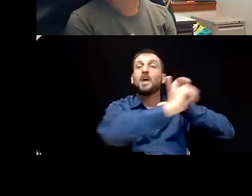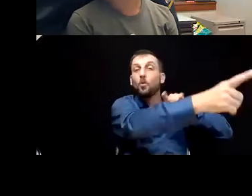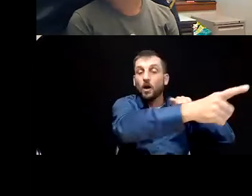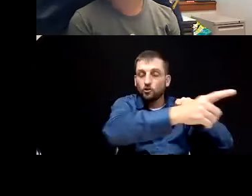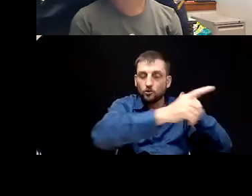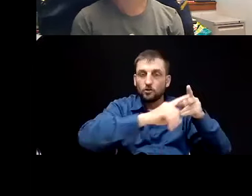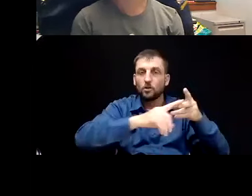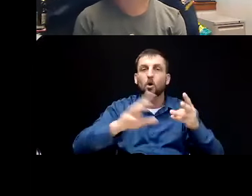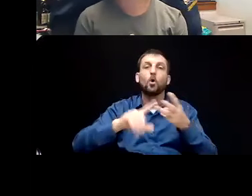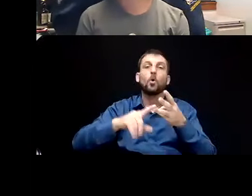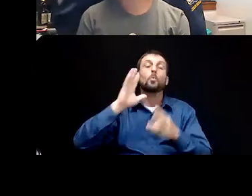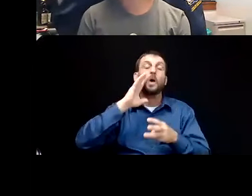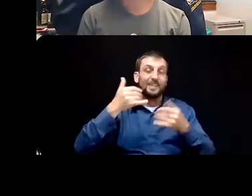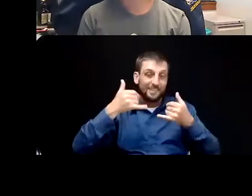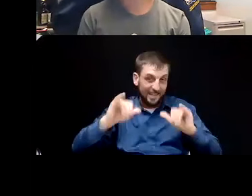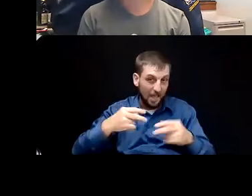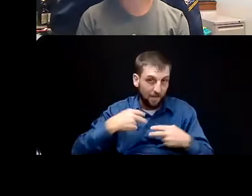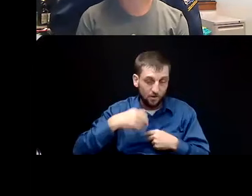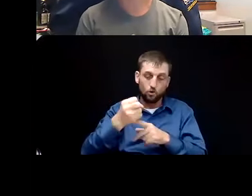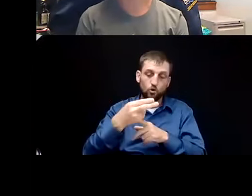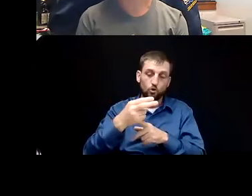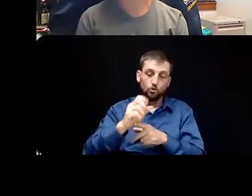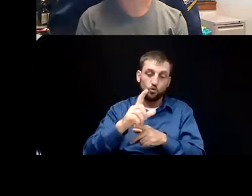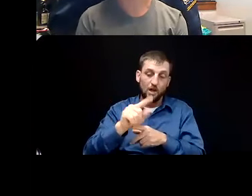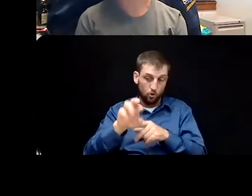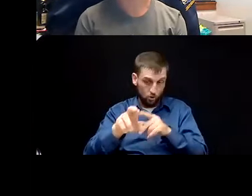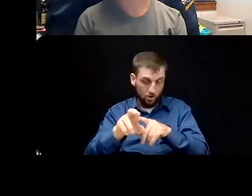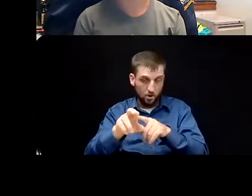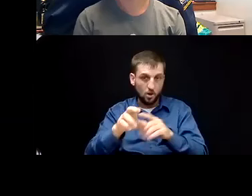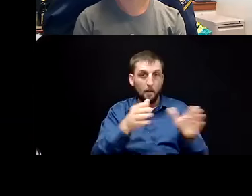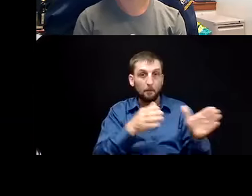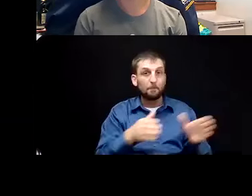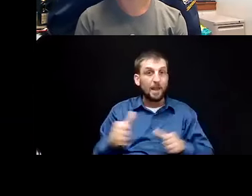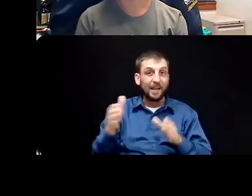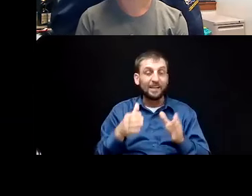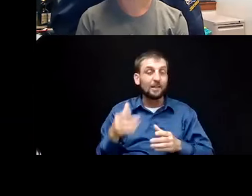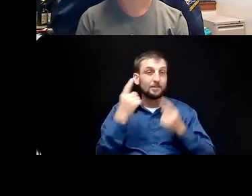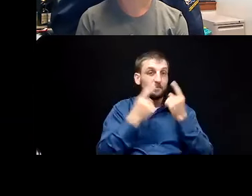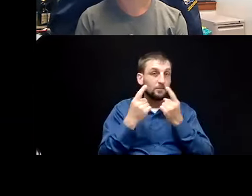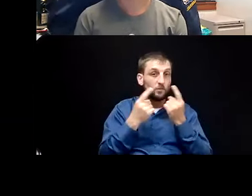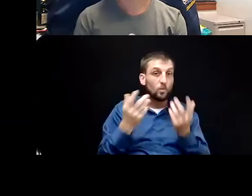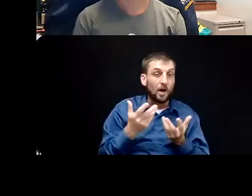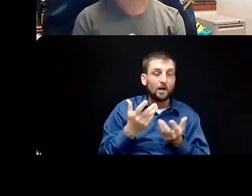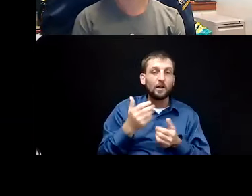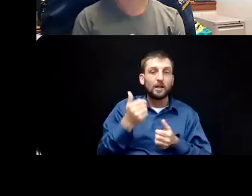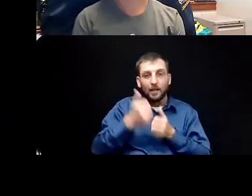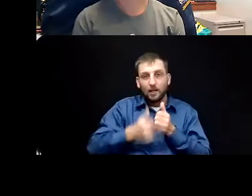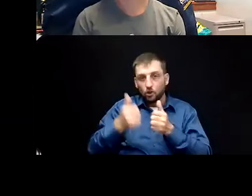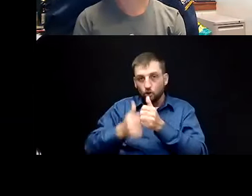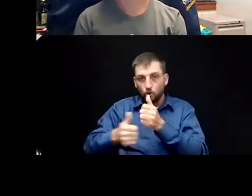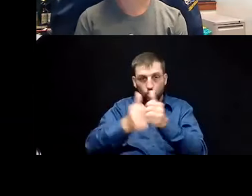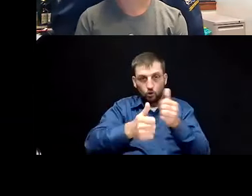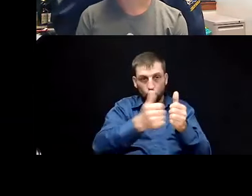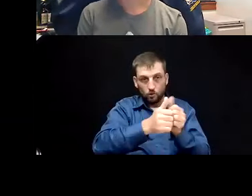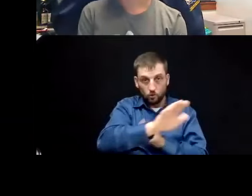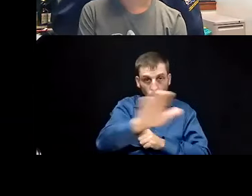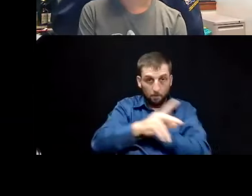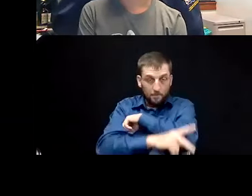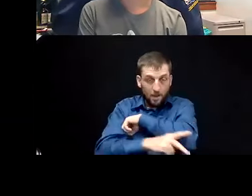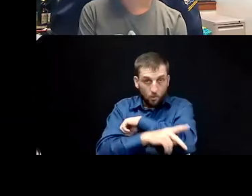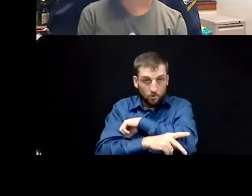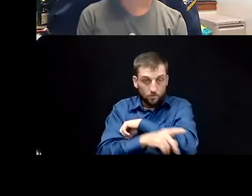sheltering. Some of the planning considerations we have are that each parish, if you go to your